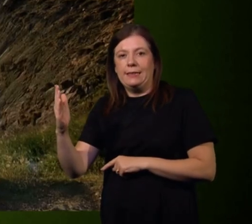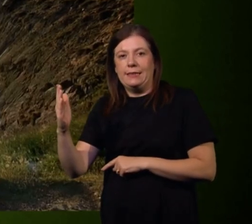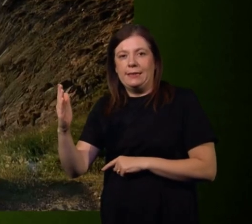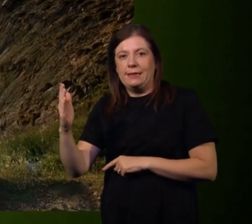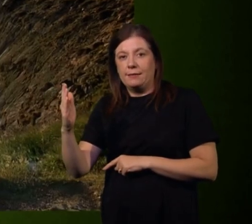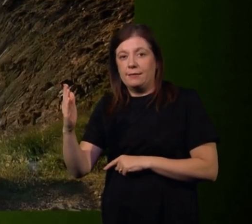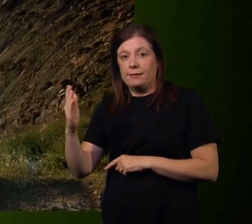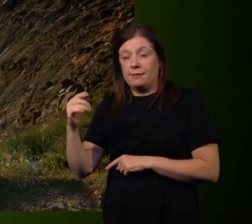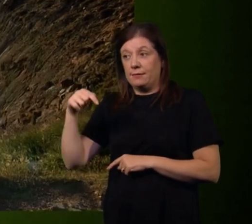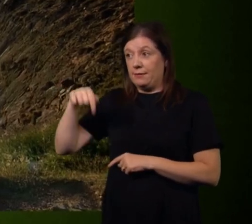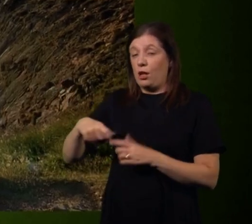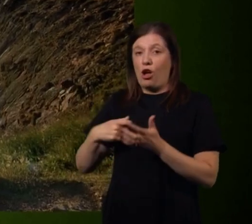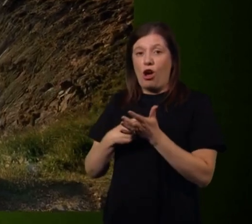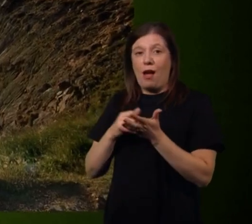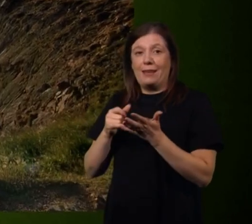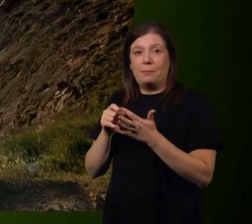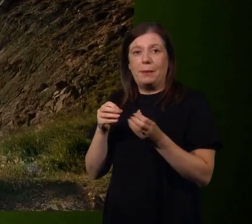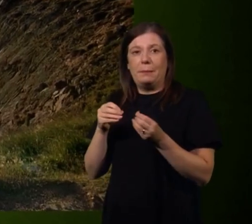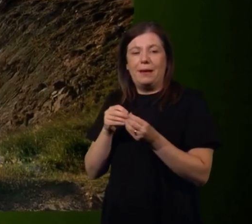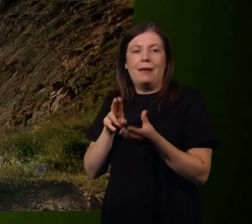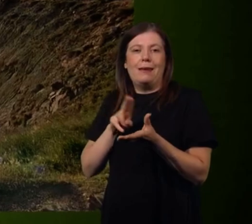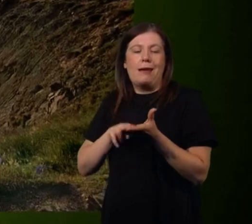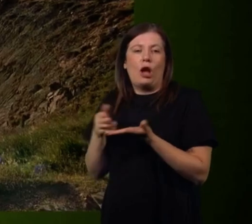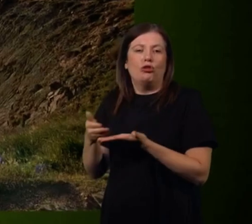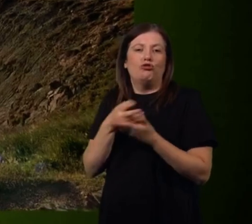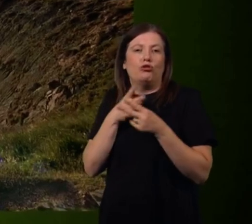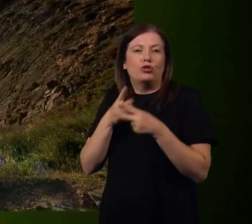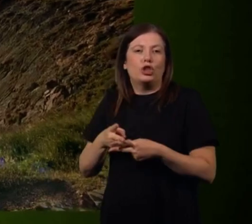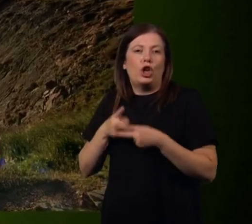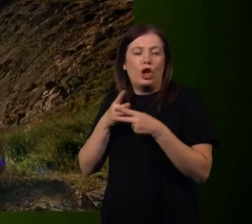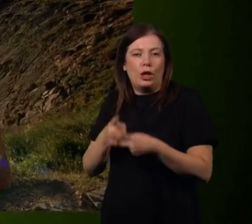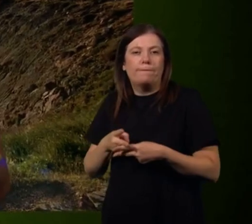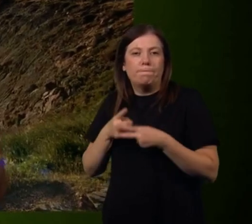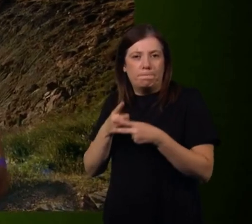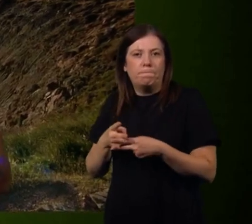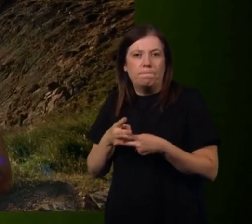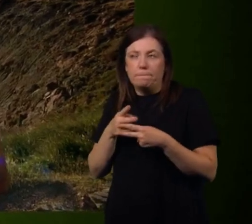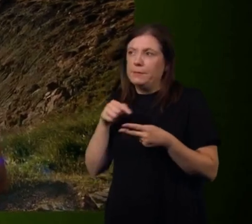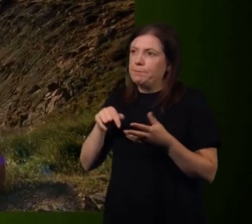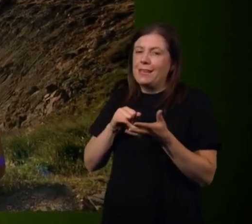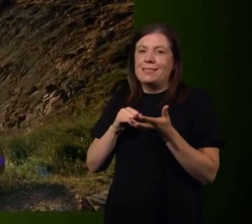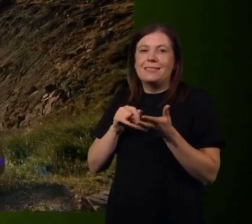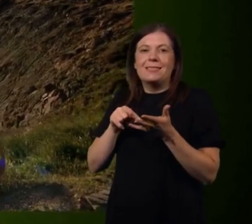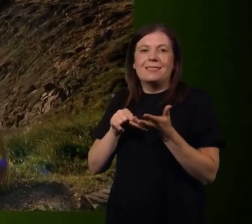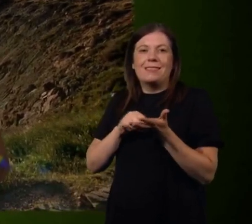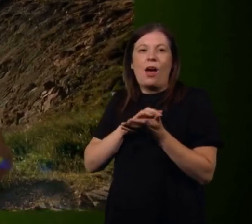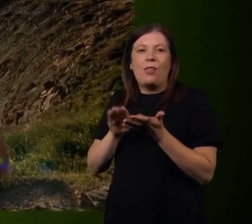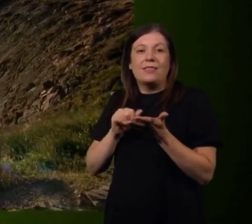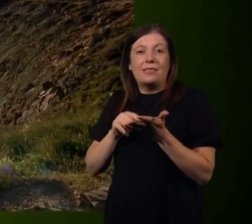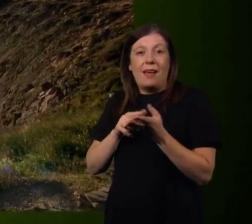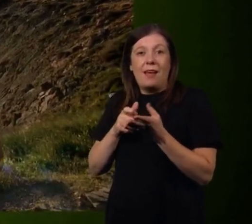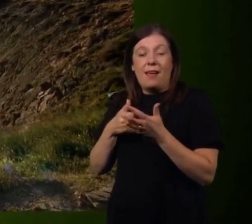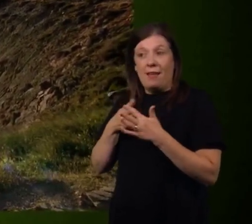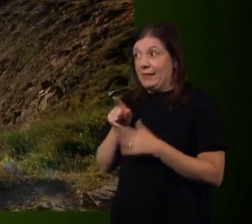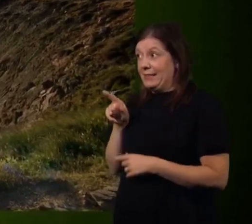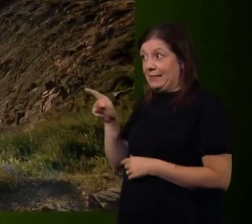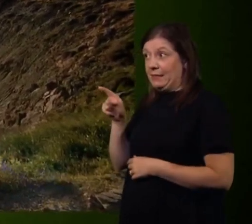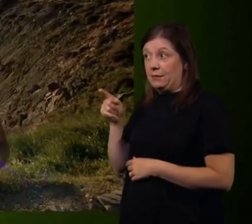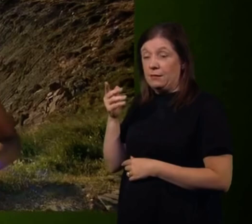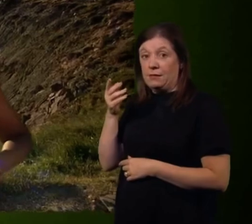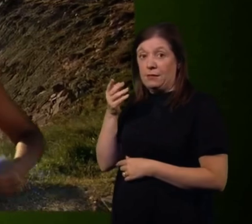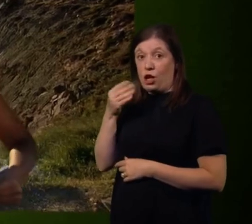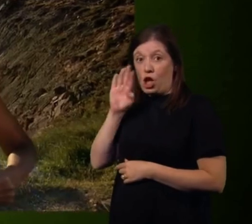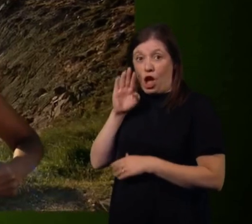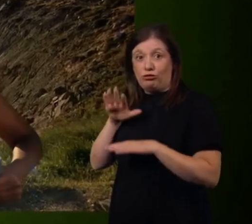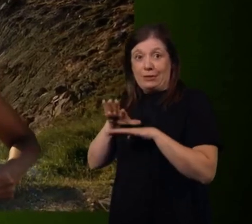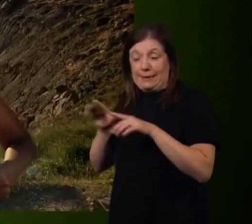Anglesey, to this RSPB nature reserve of South Stack. Behind me, it's the Irish Sea. Next stop is Dublin.